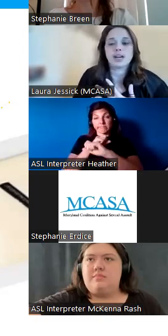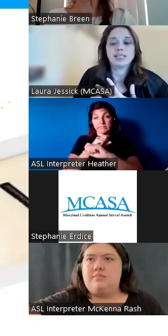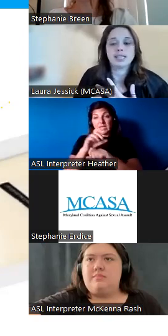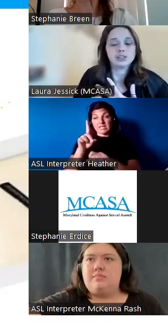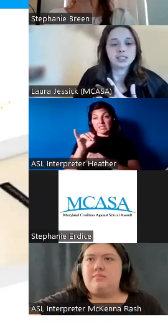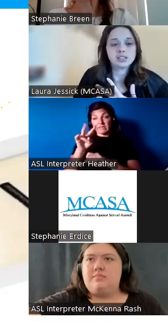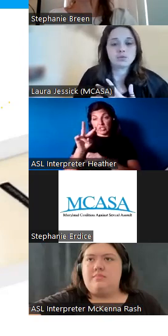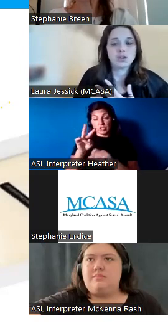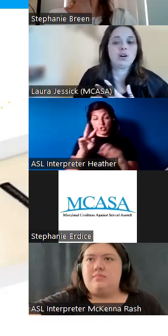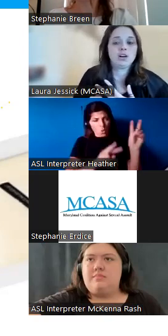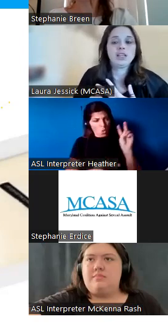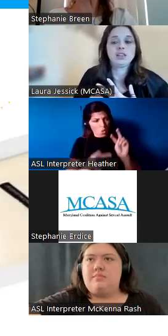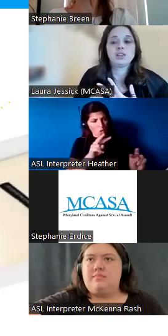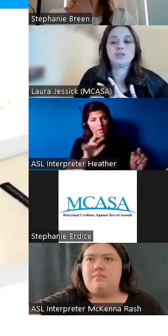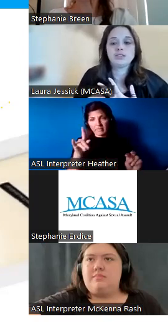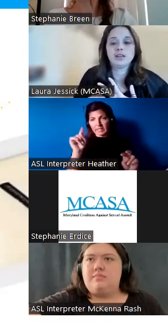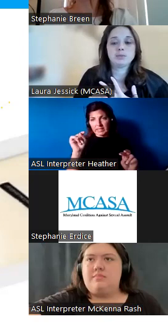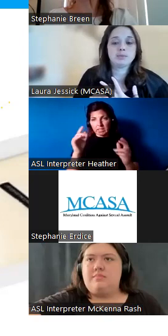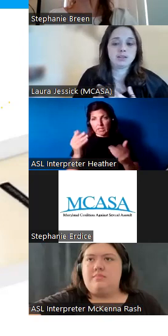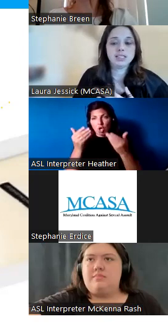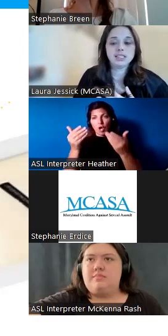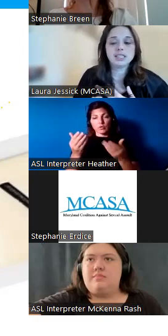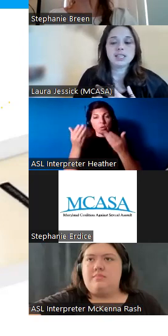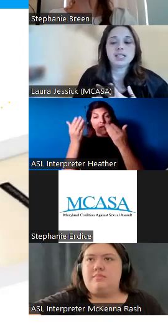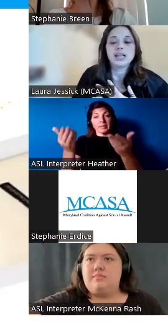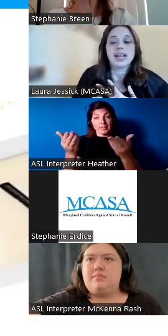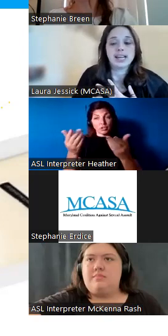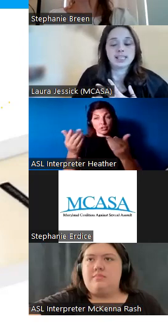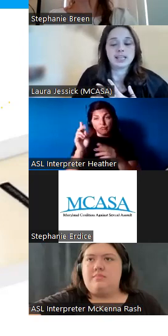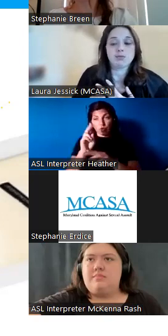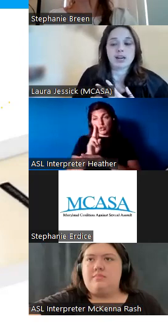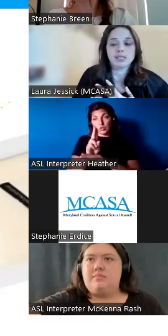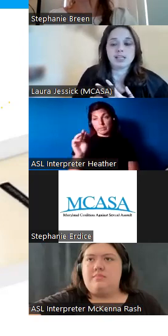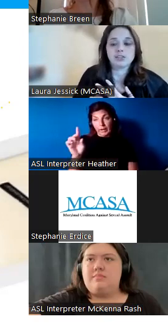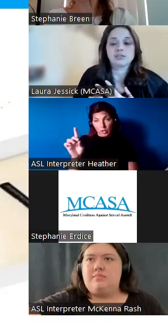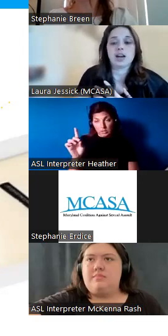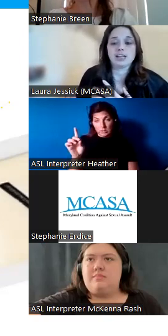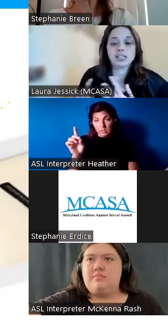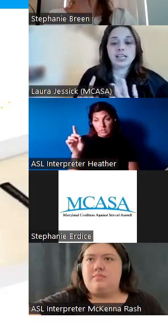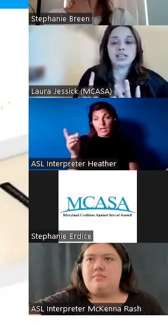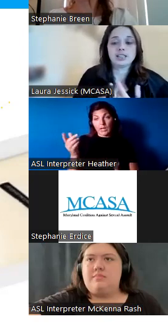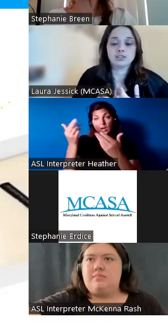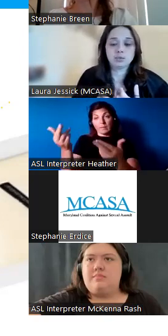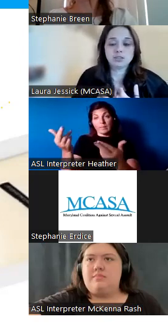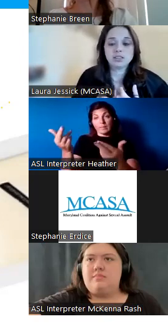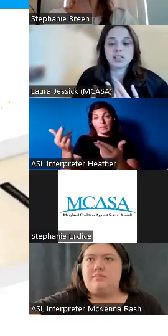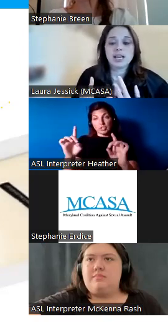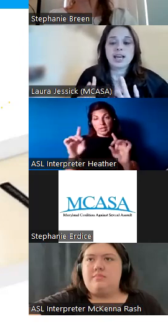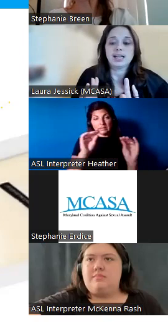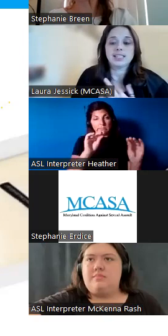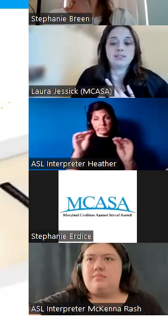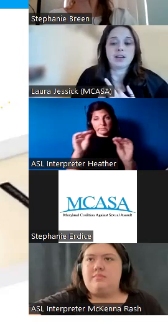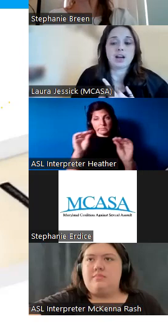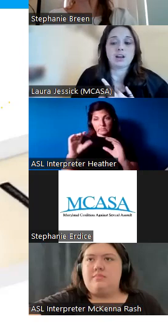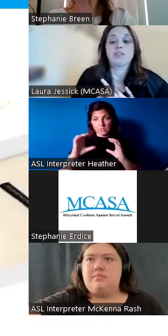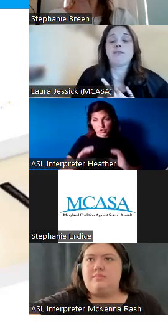issue recommendations regarding the use of them in Maryland and recommendations for educating consumers